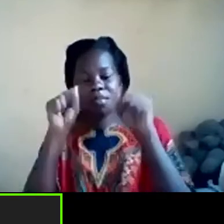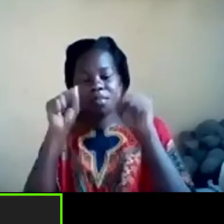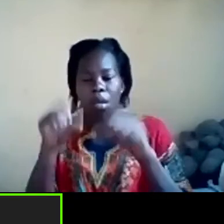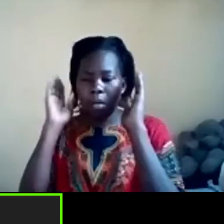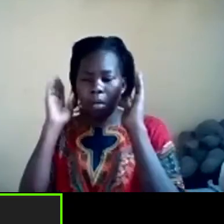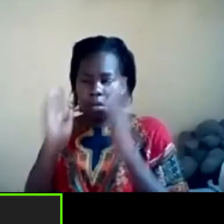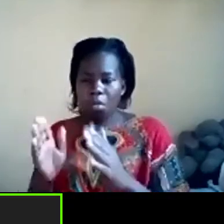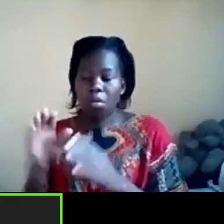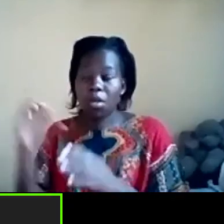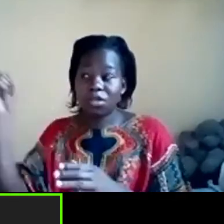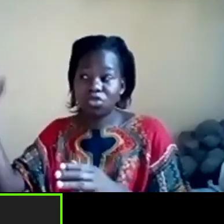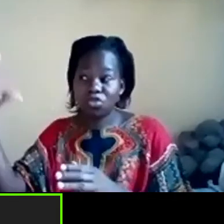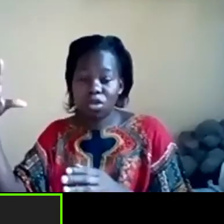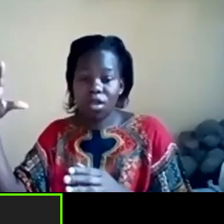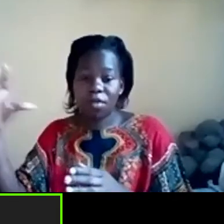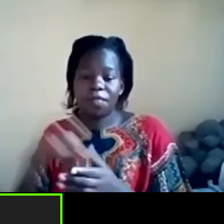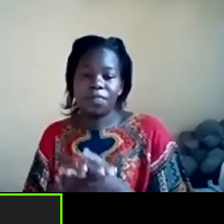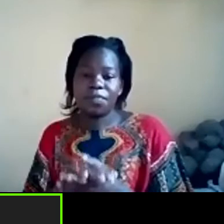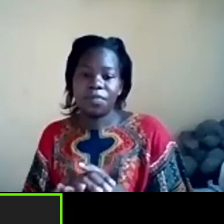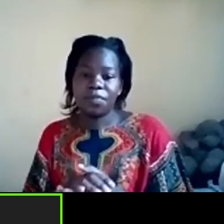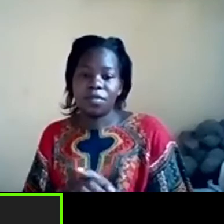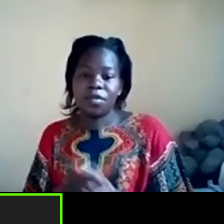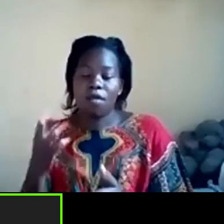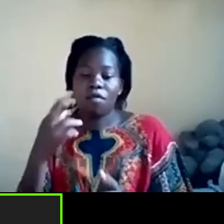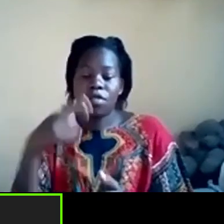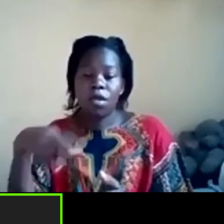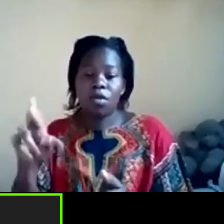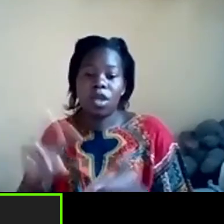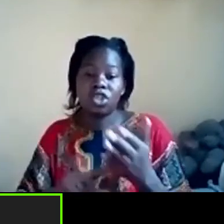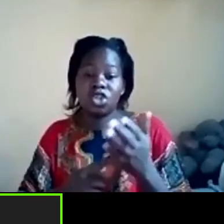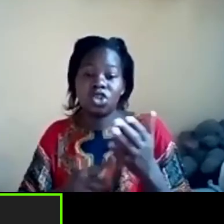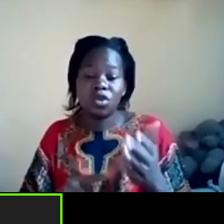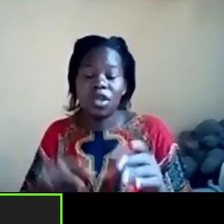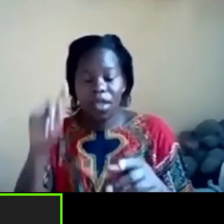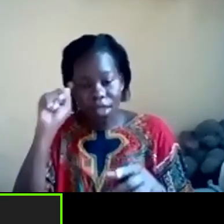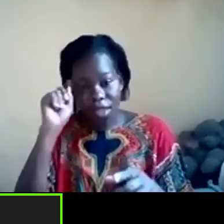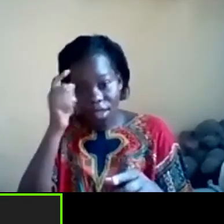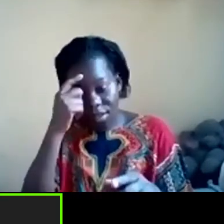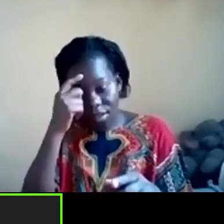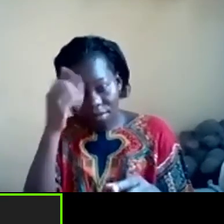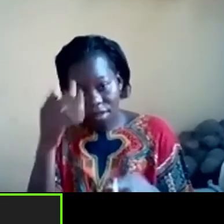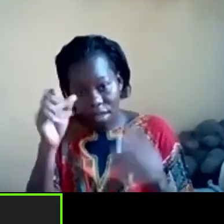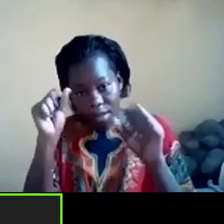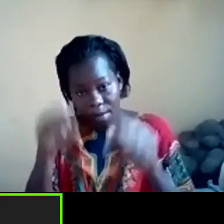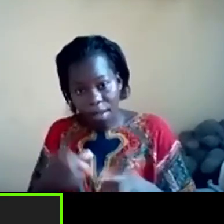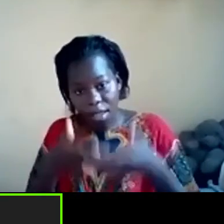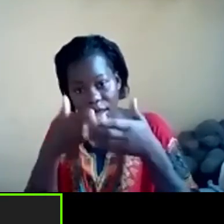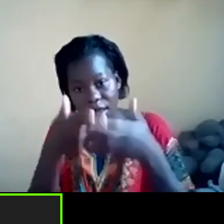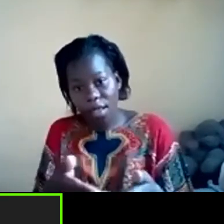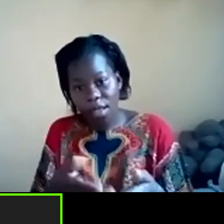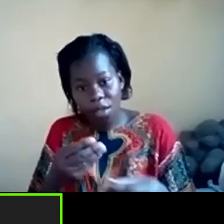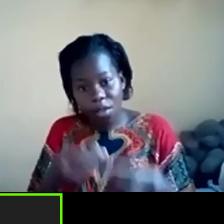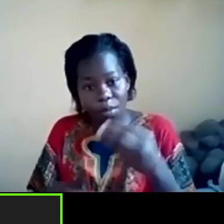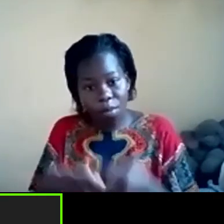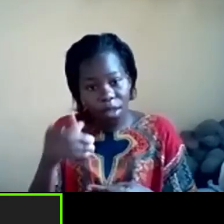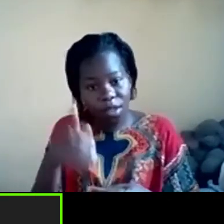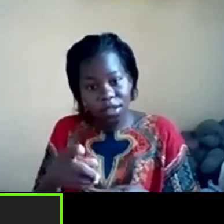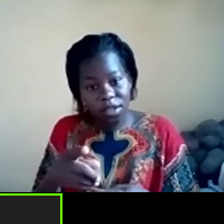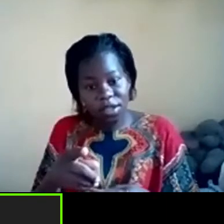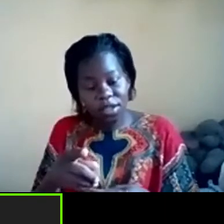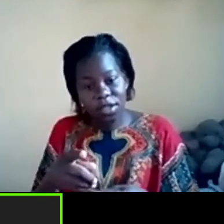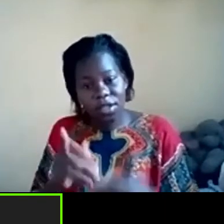have the right technology, and the government has to offer either you to buy this electricity from